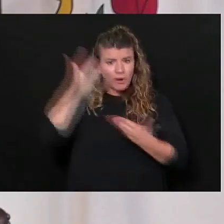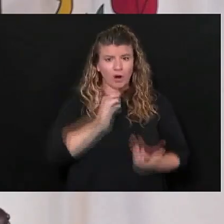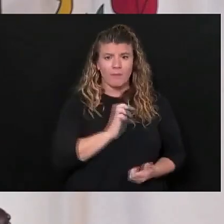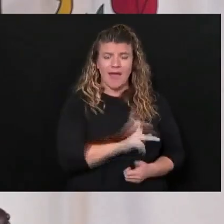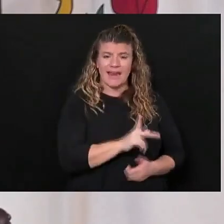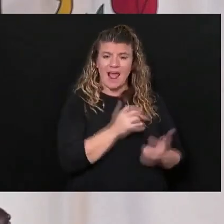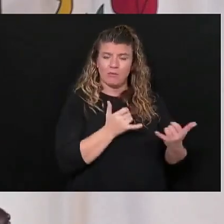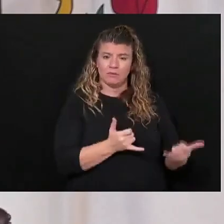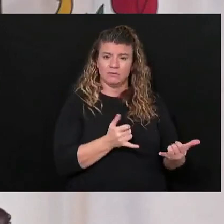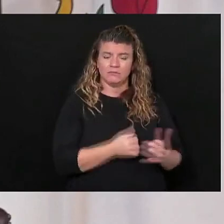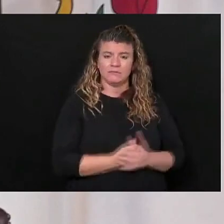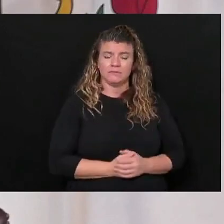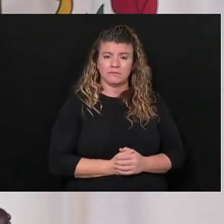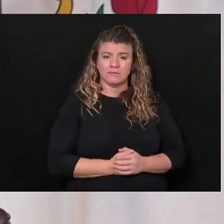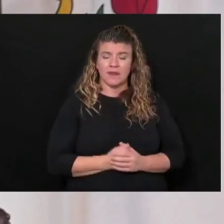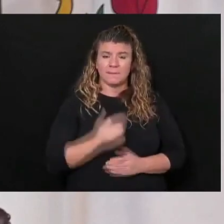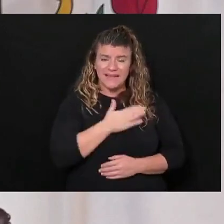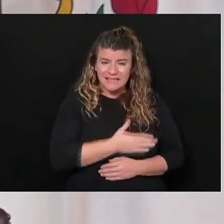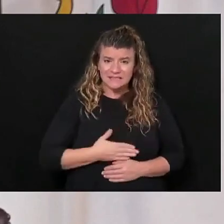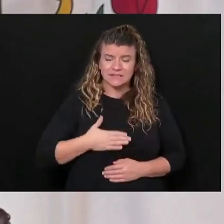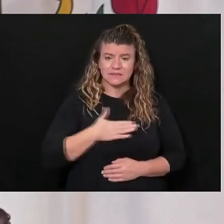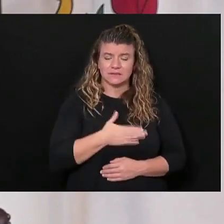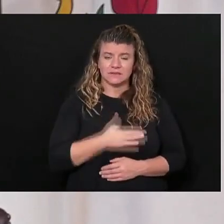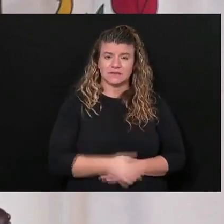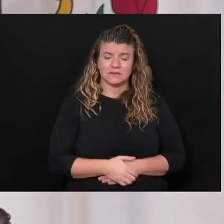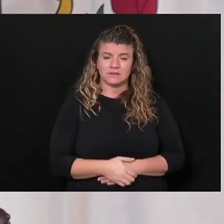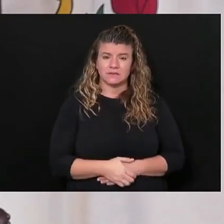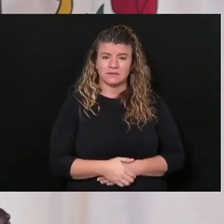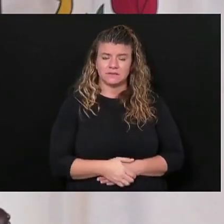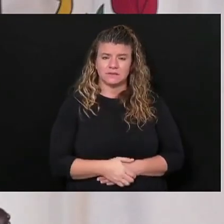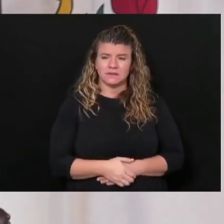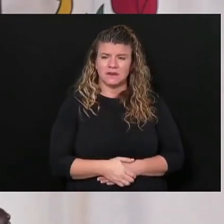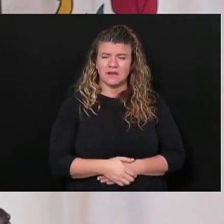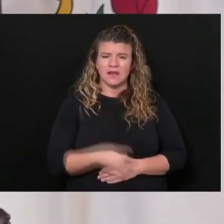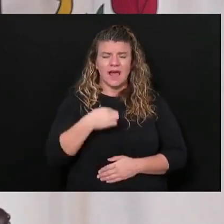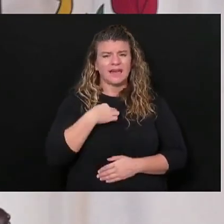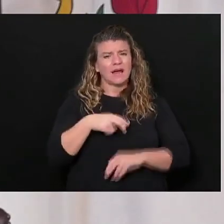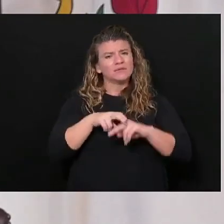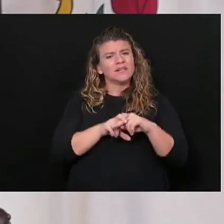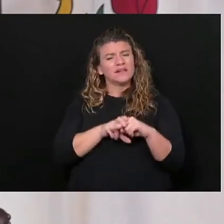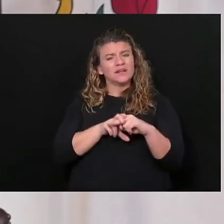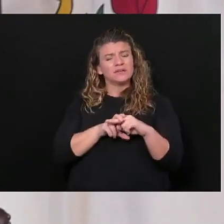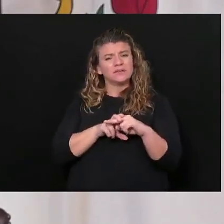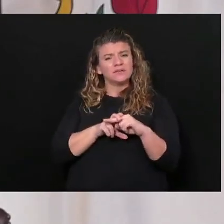God. Please bring her back. And I thought to myself,